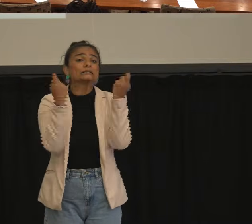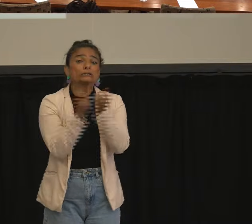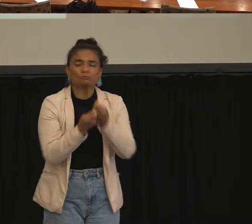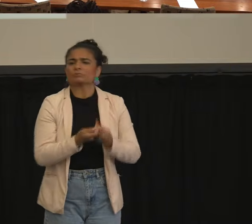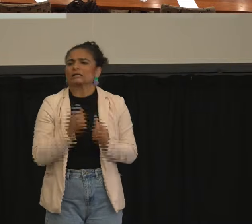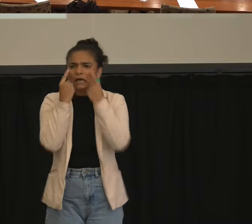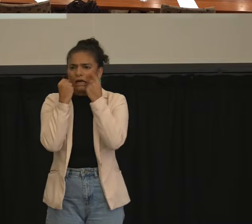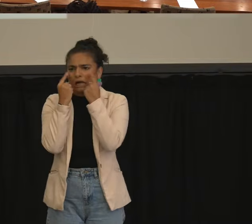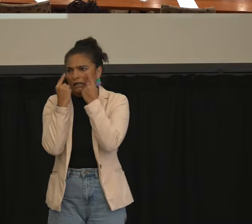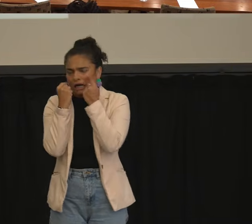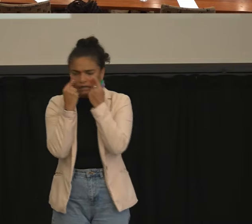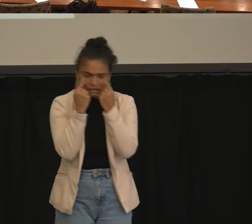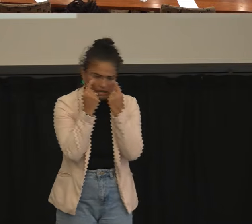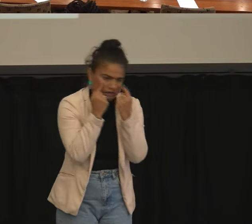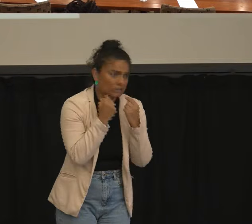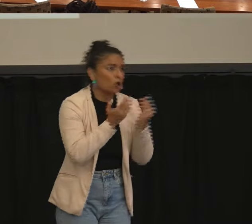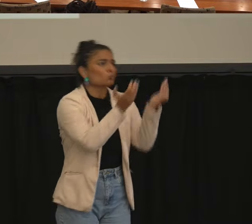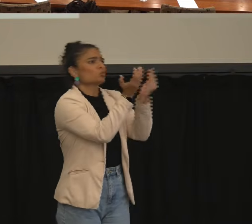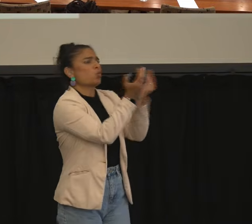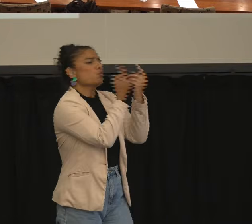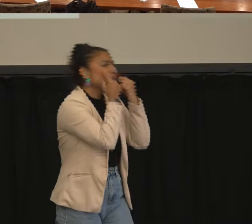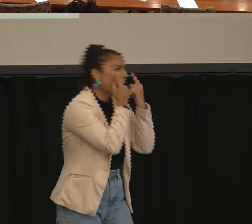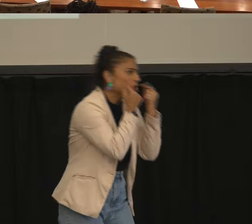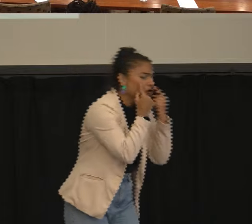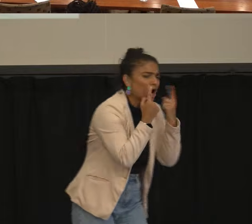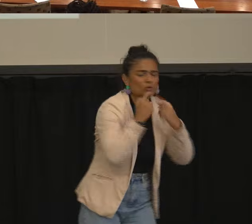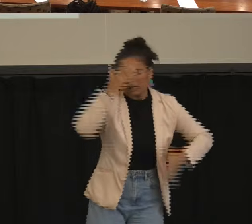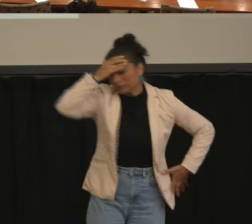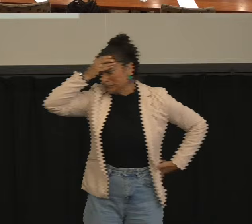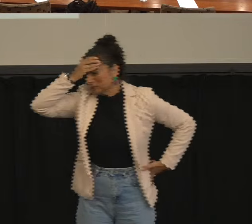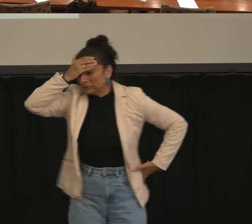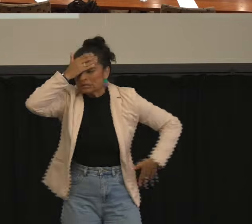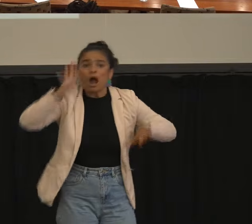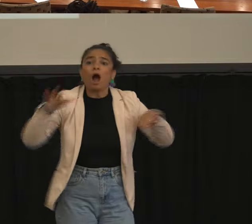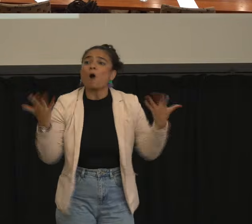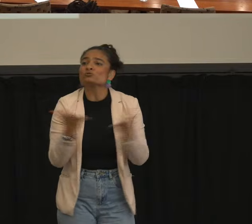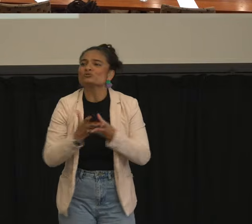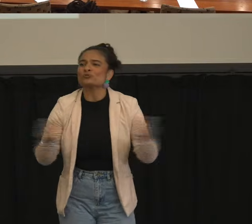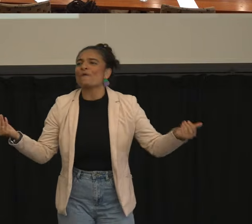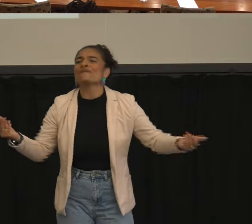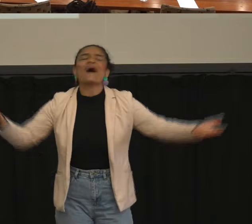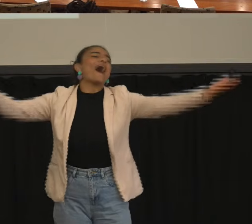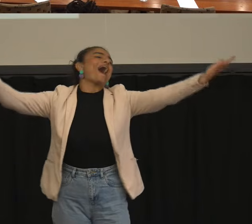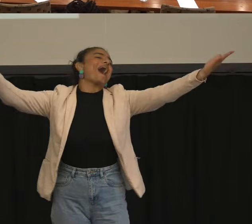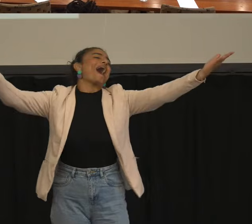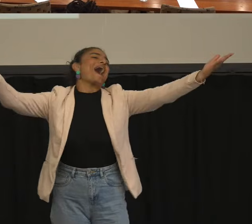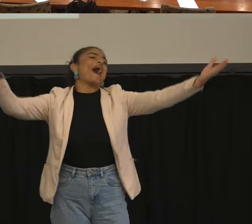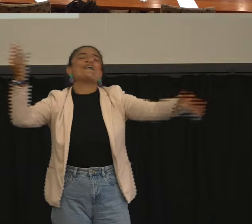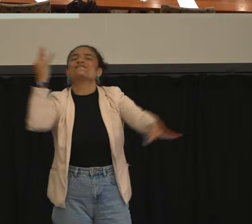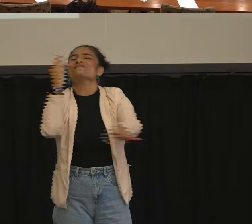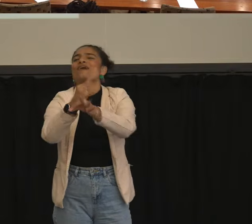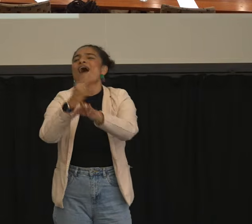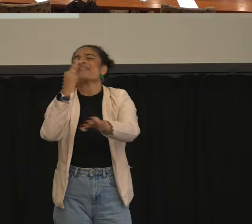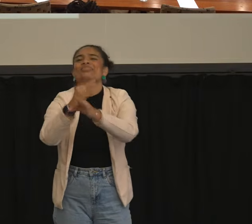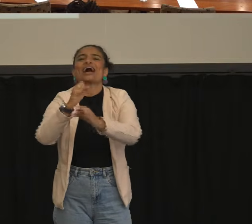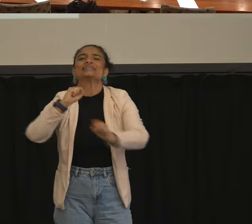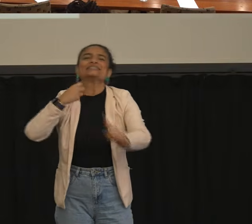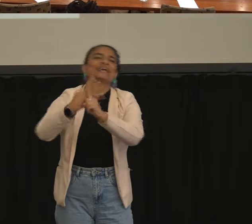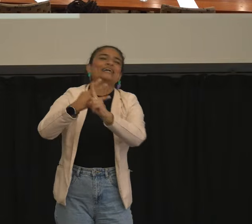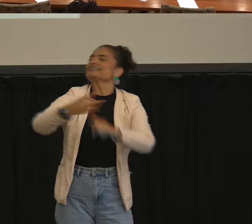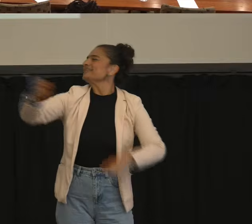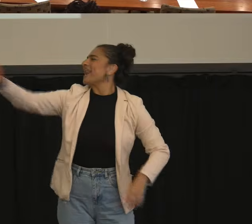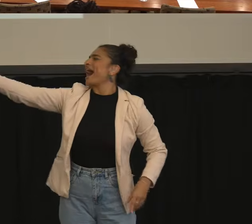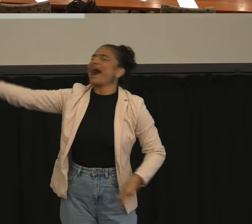Okay, so then our team, we were thinking and crying, the schools were crying, what are we going to do? How do we resolve this?